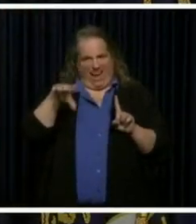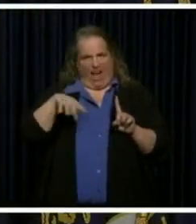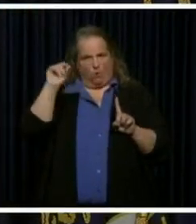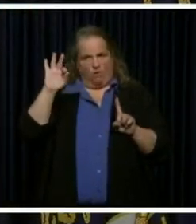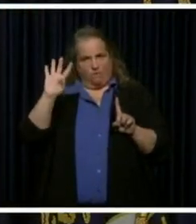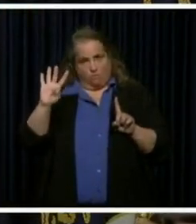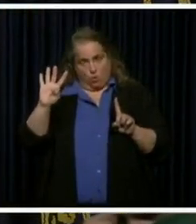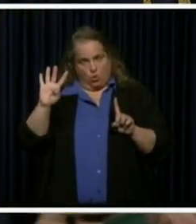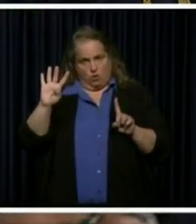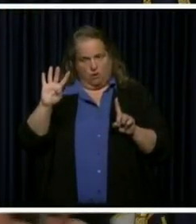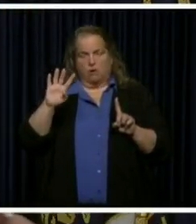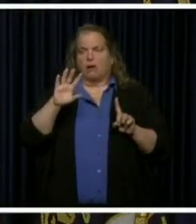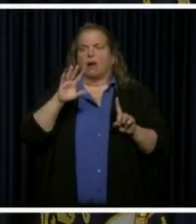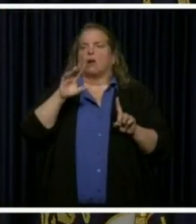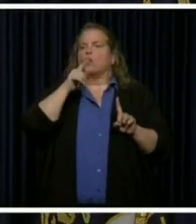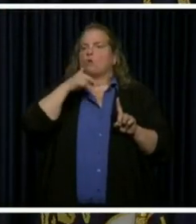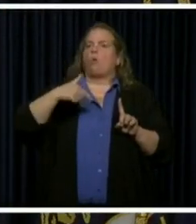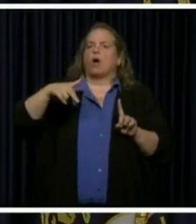Thanks.